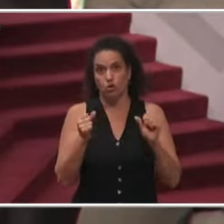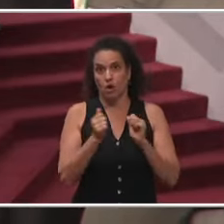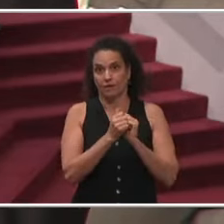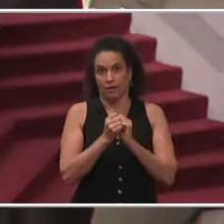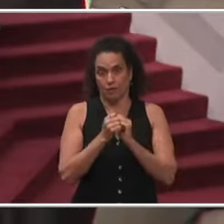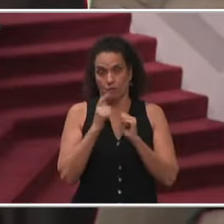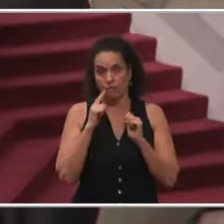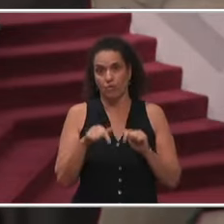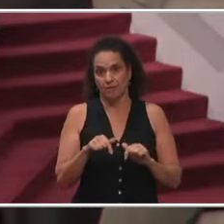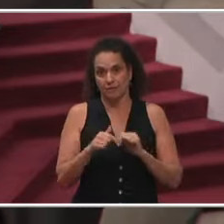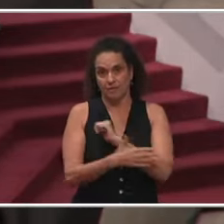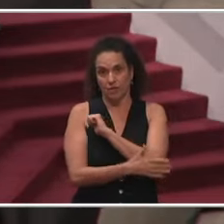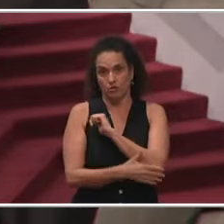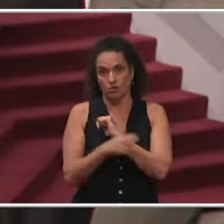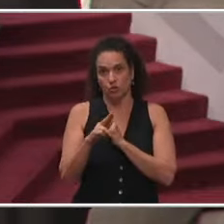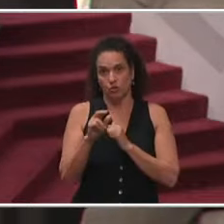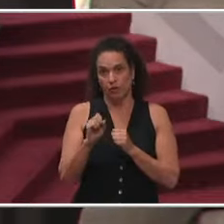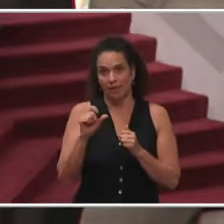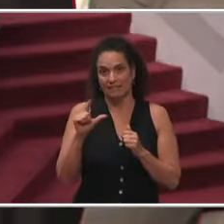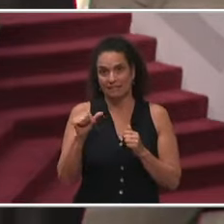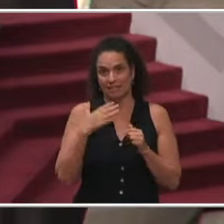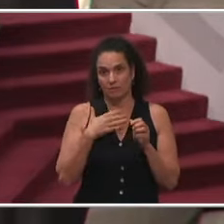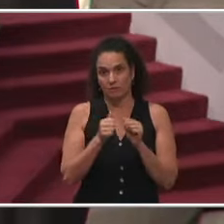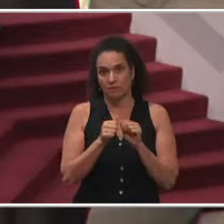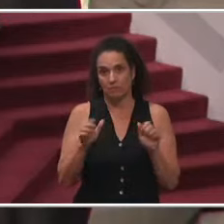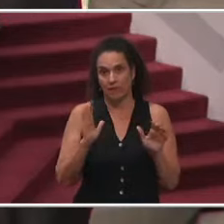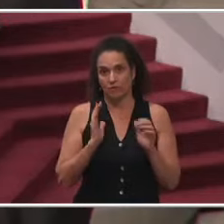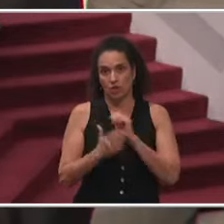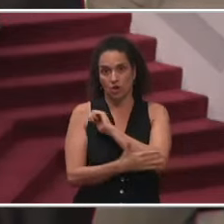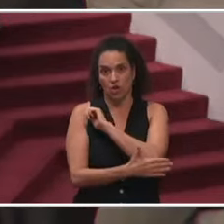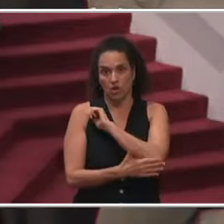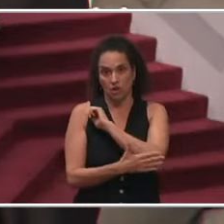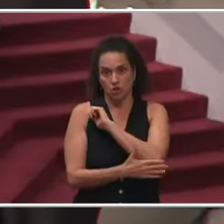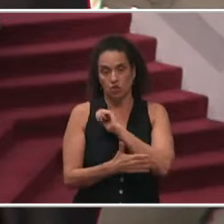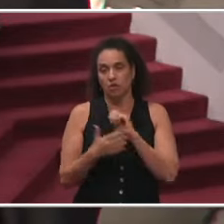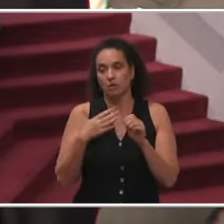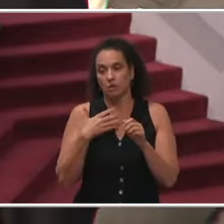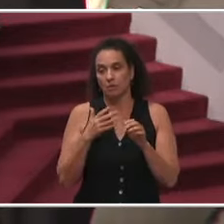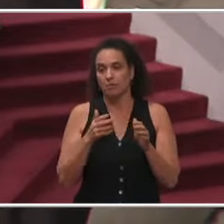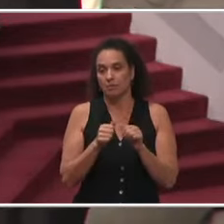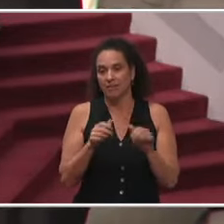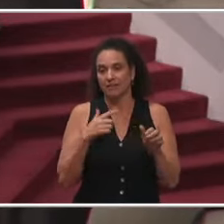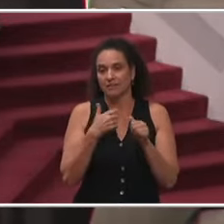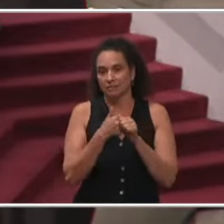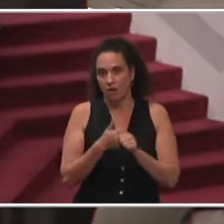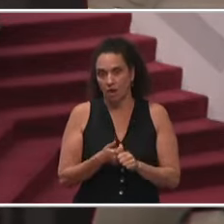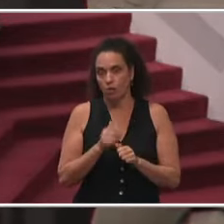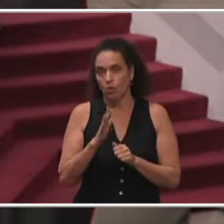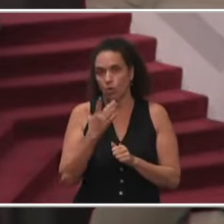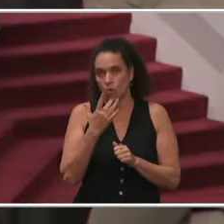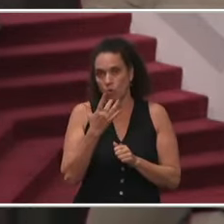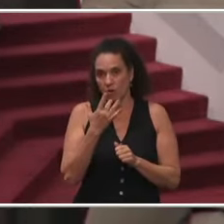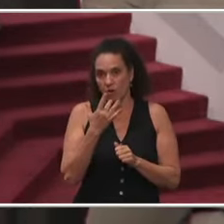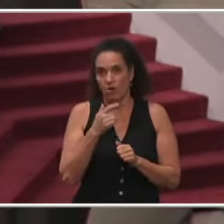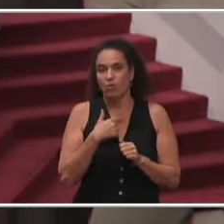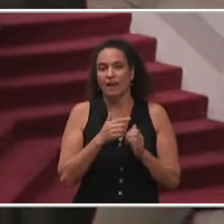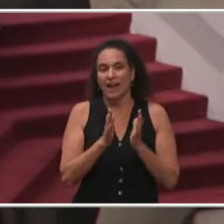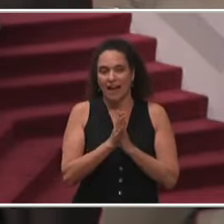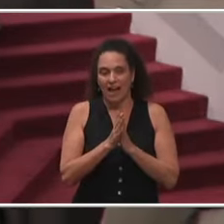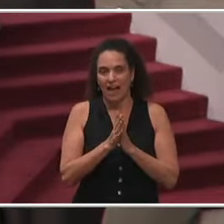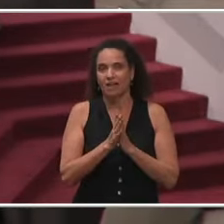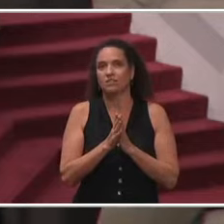of America. So please bless our nation, Lord. Bless us according to your will. Now, Lord, as we ask you to bless this